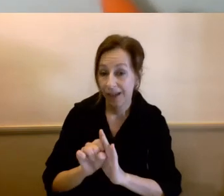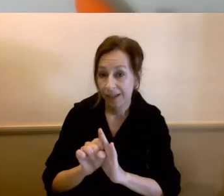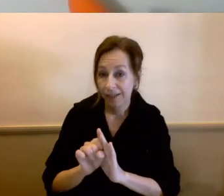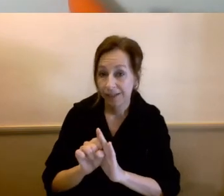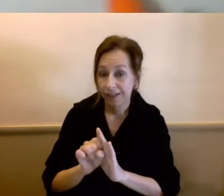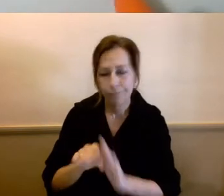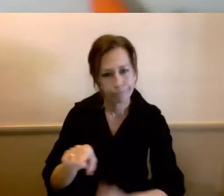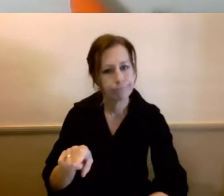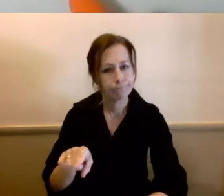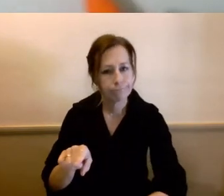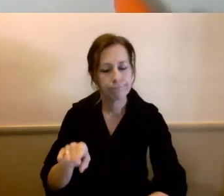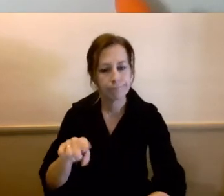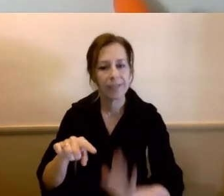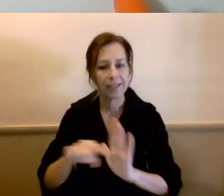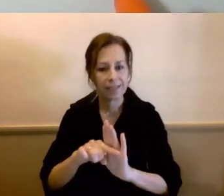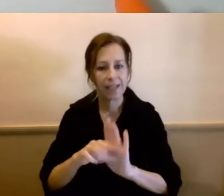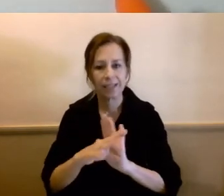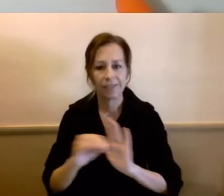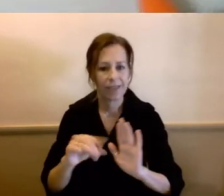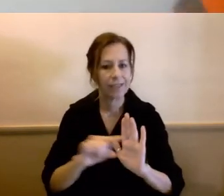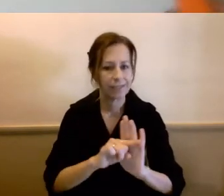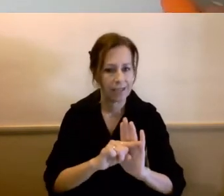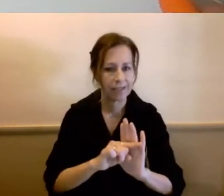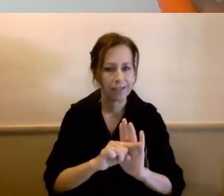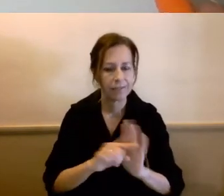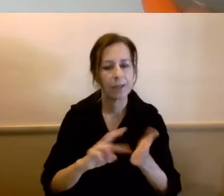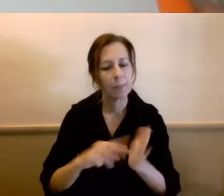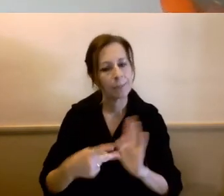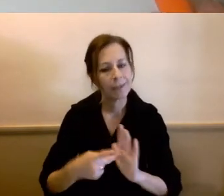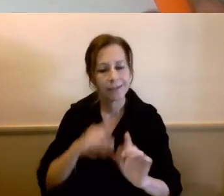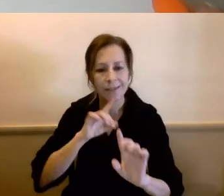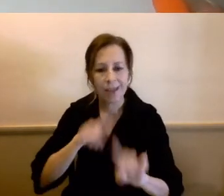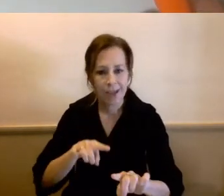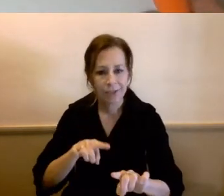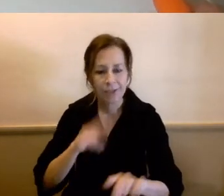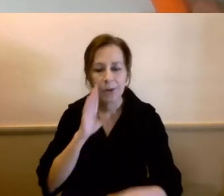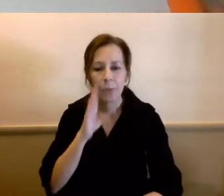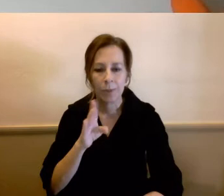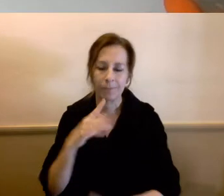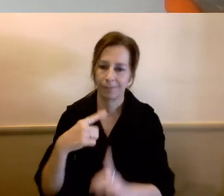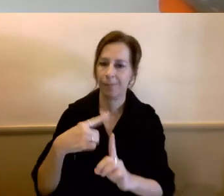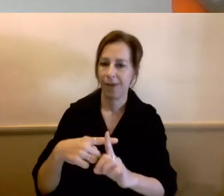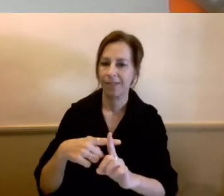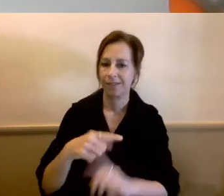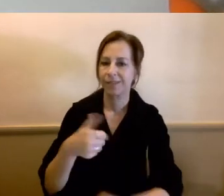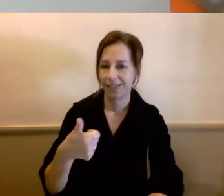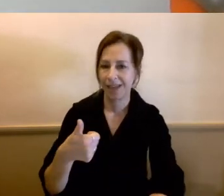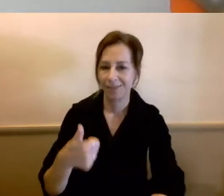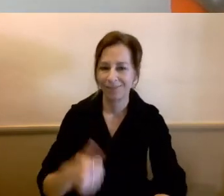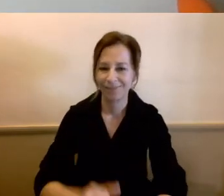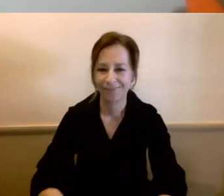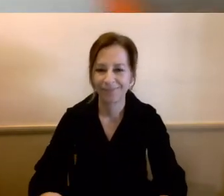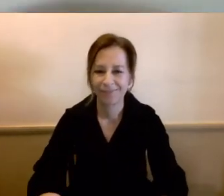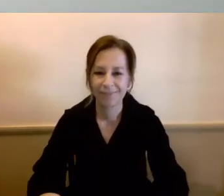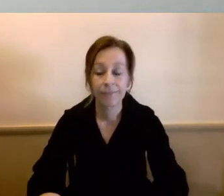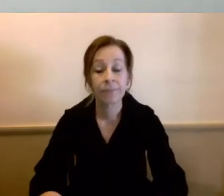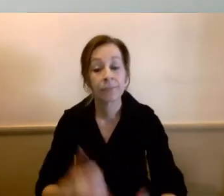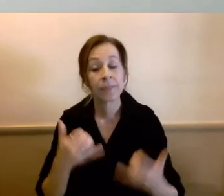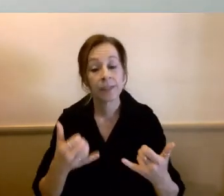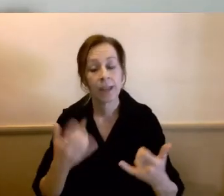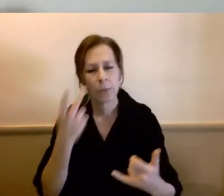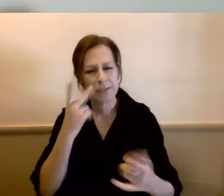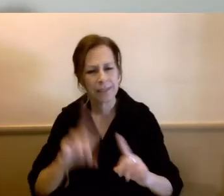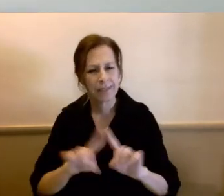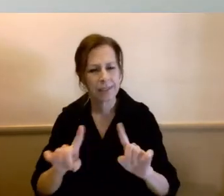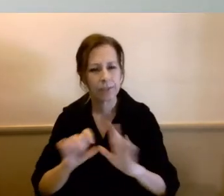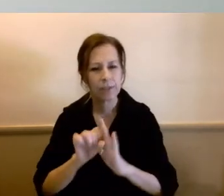same sign, which they are, a negative and a negative, then my answer is going to be positive 10. Now let's